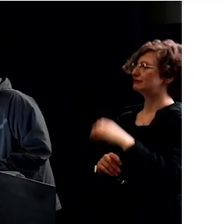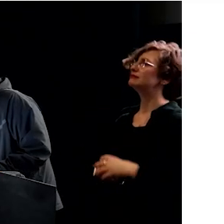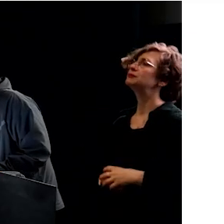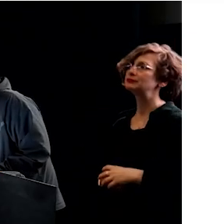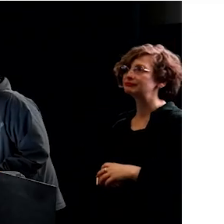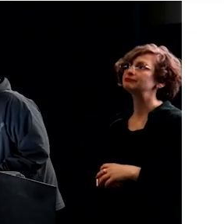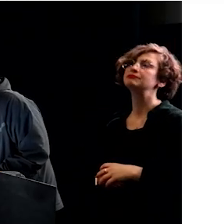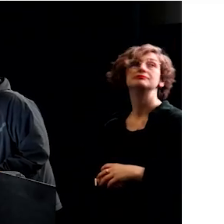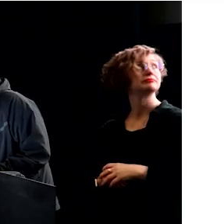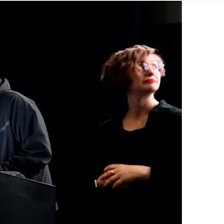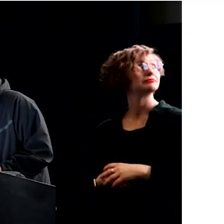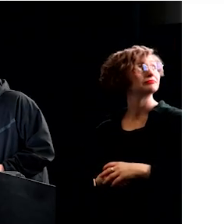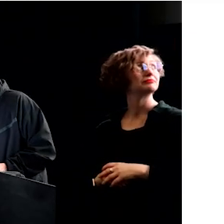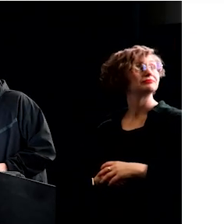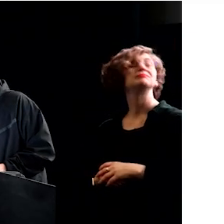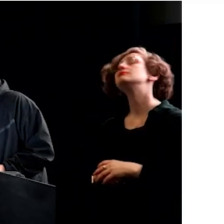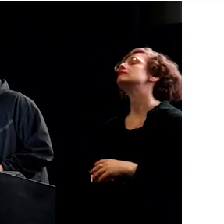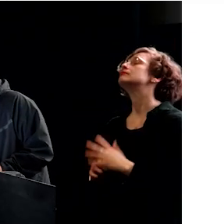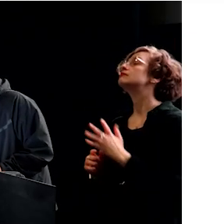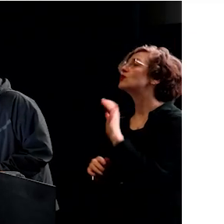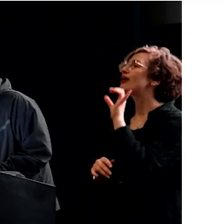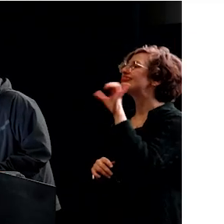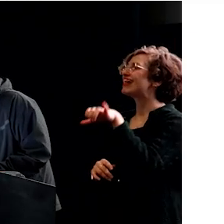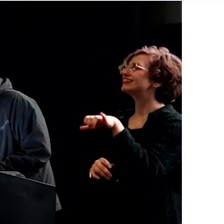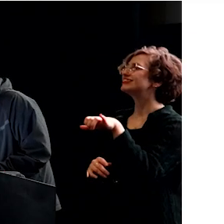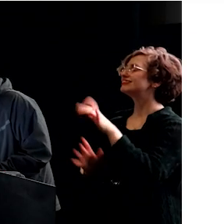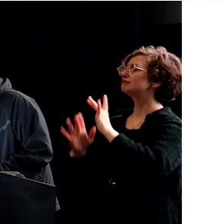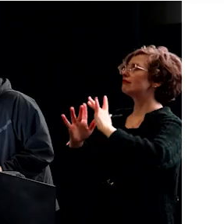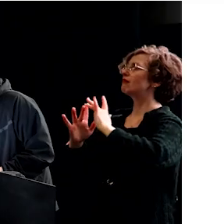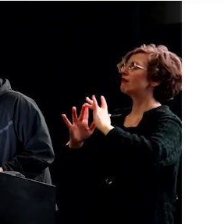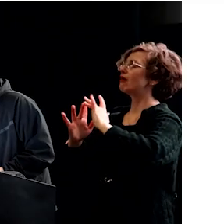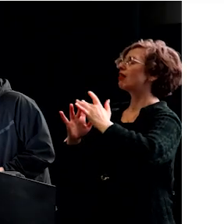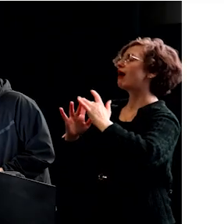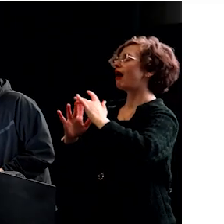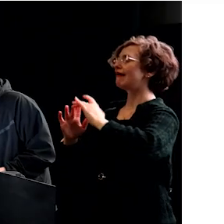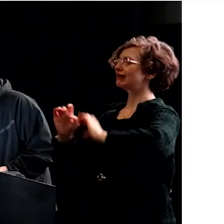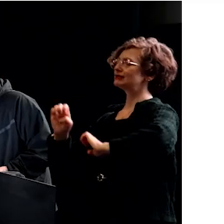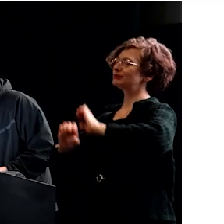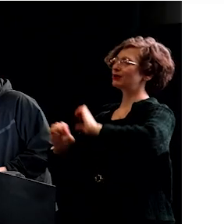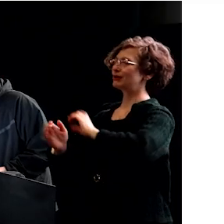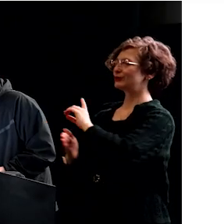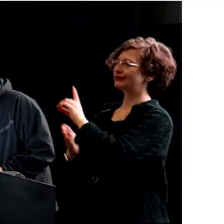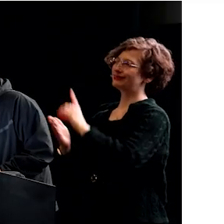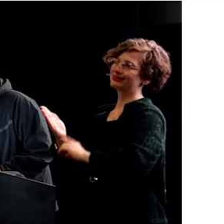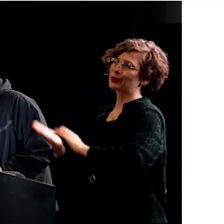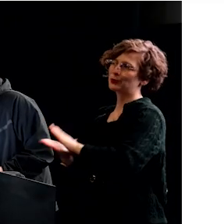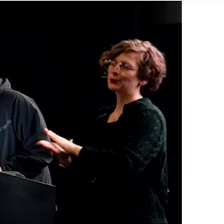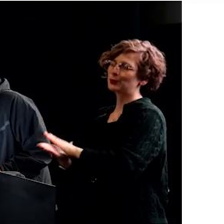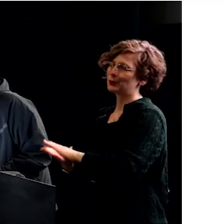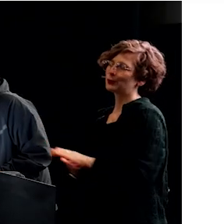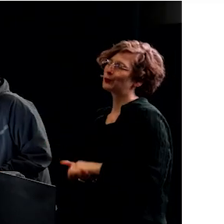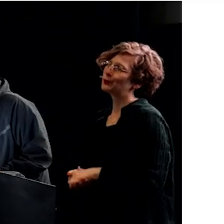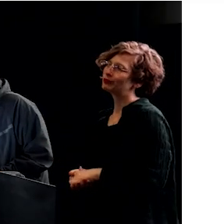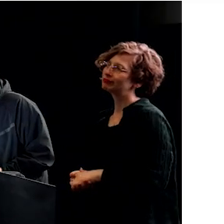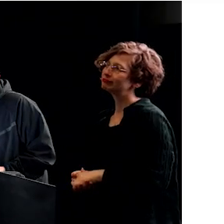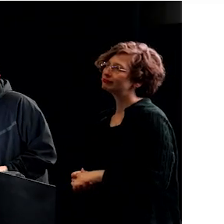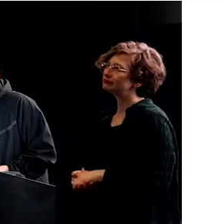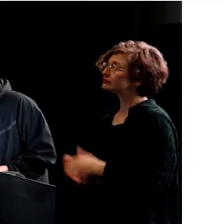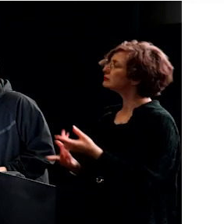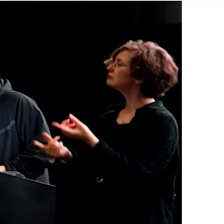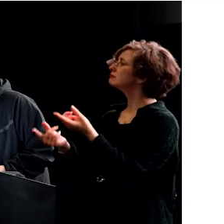Offsite is essentially a online experimental design school that